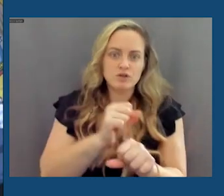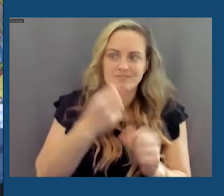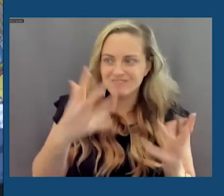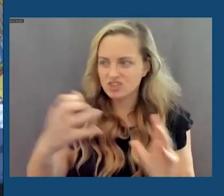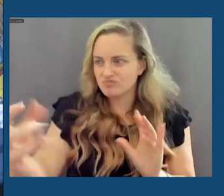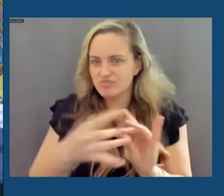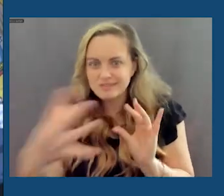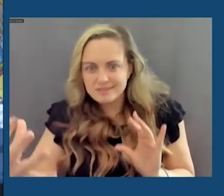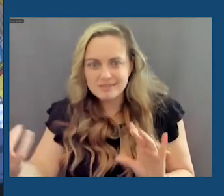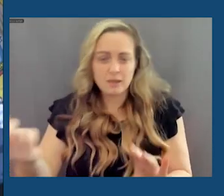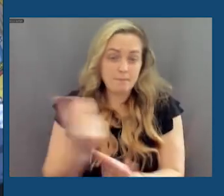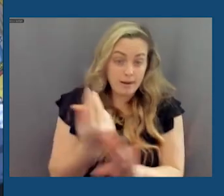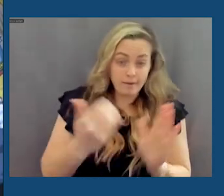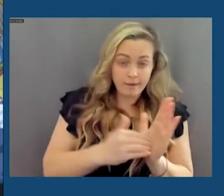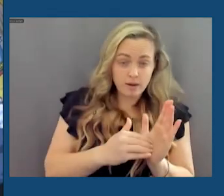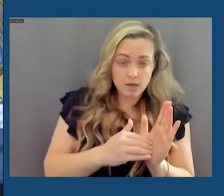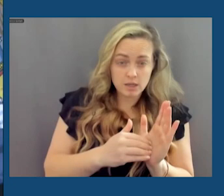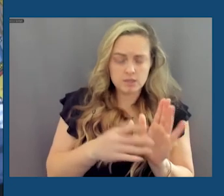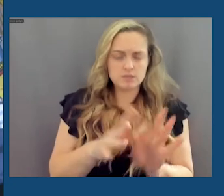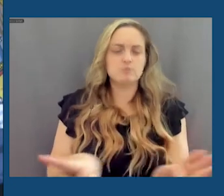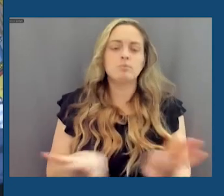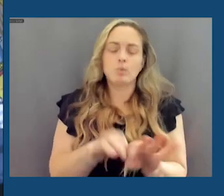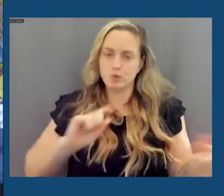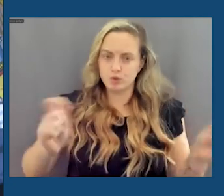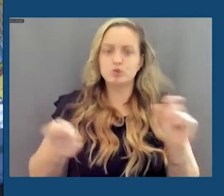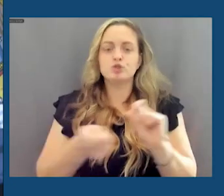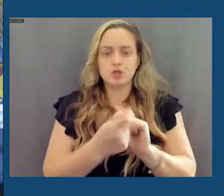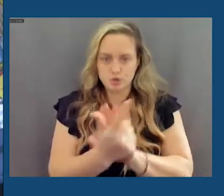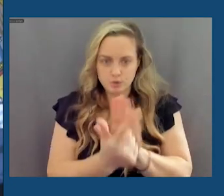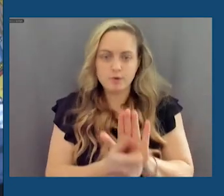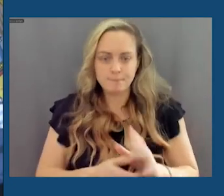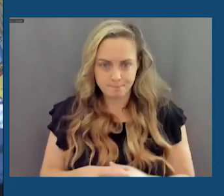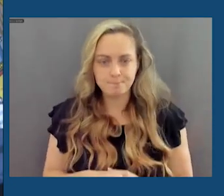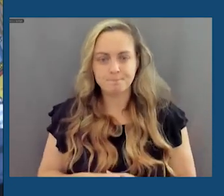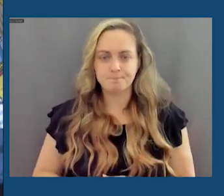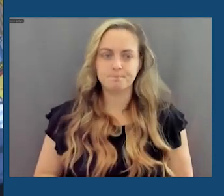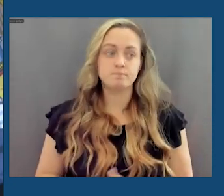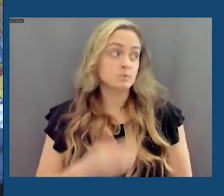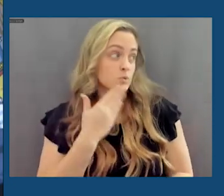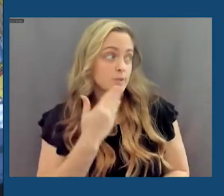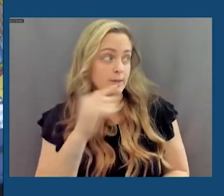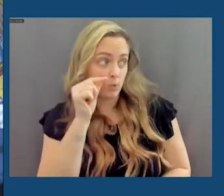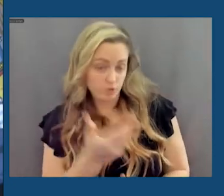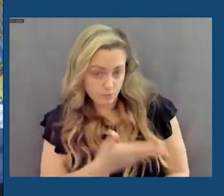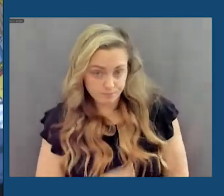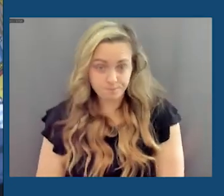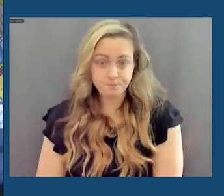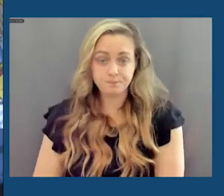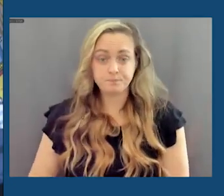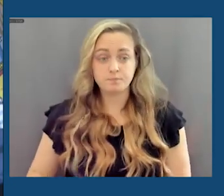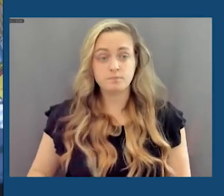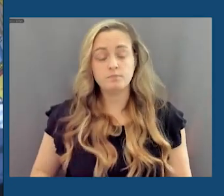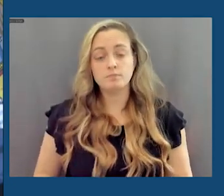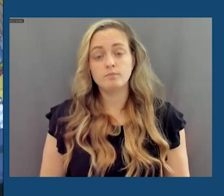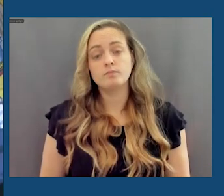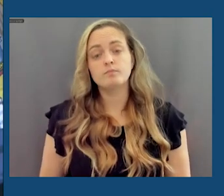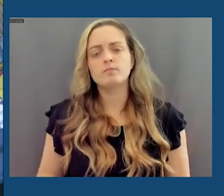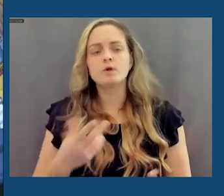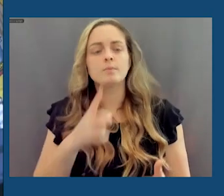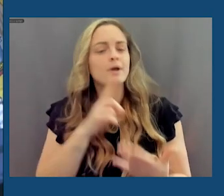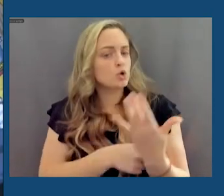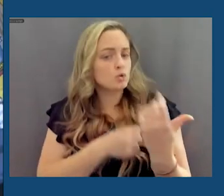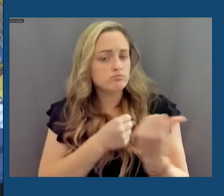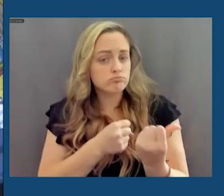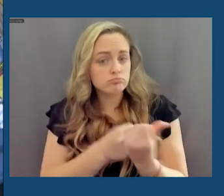case. Very important change in the laws last year. So thank you, Governor, for that. So I'm here today just to show support for